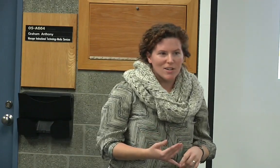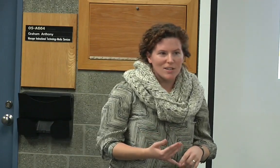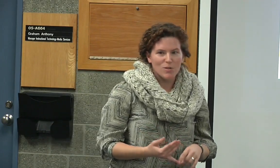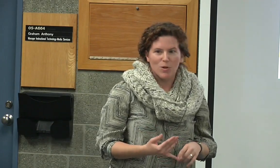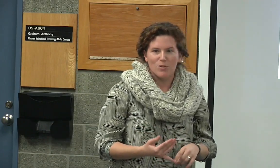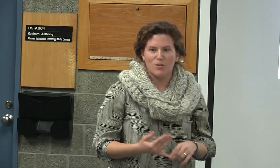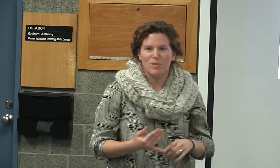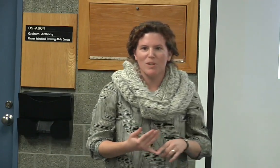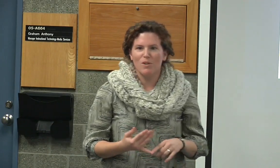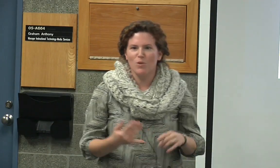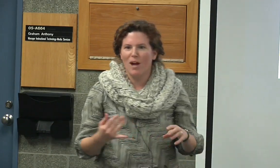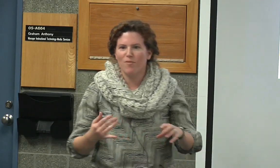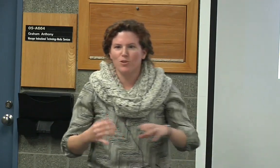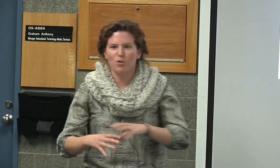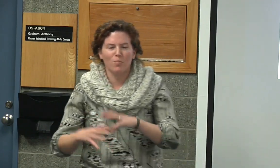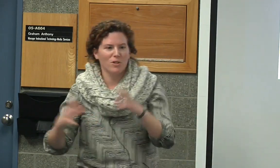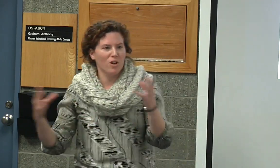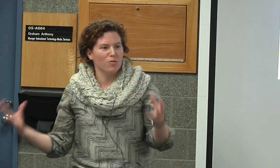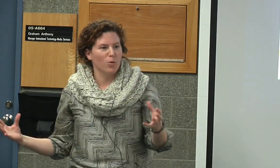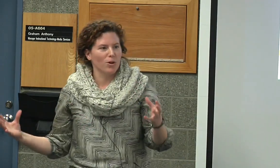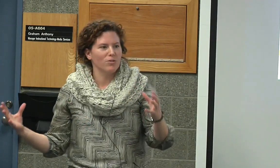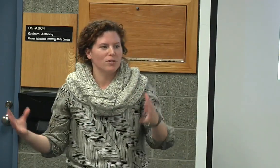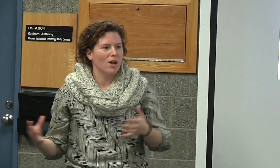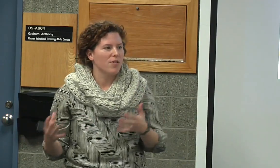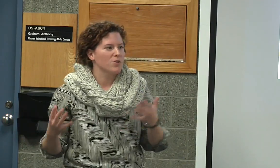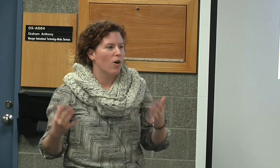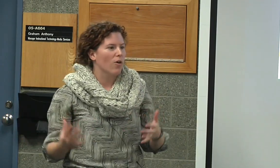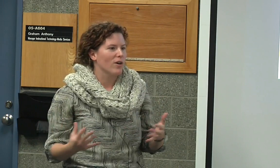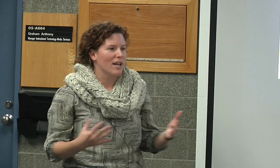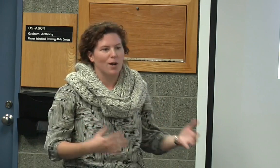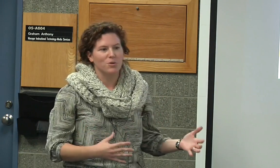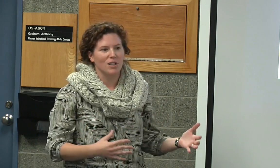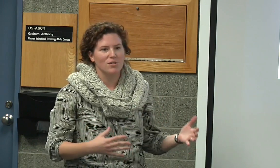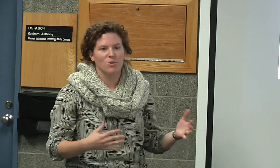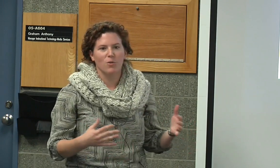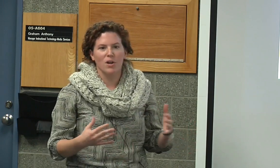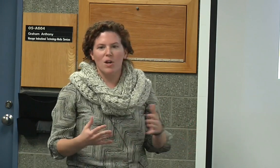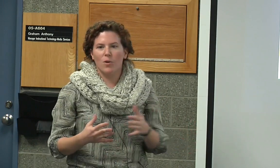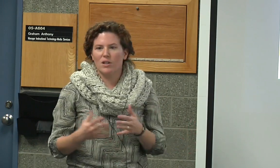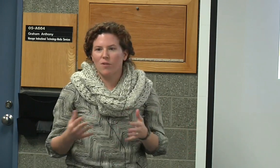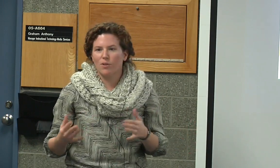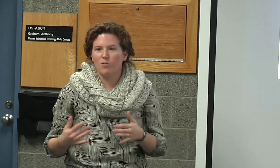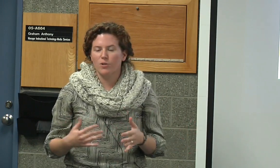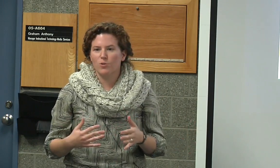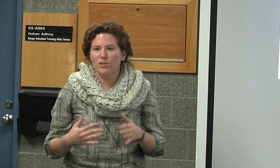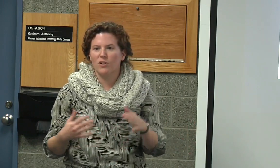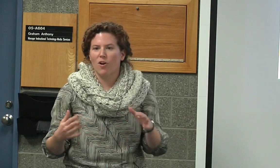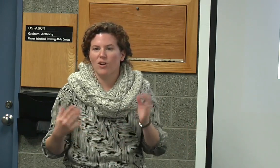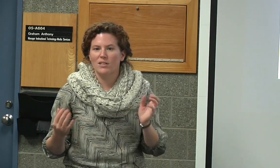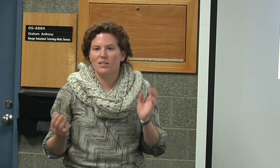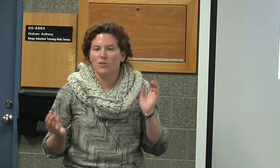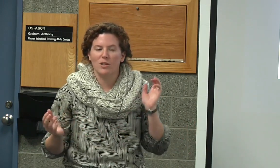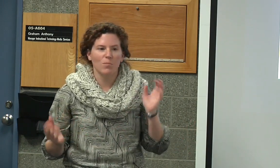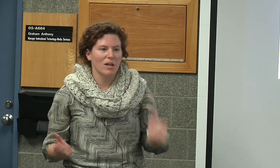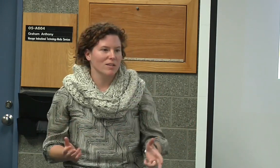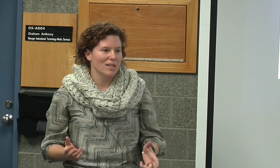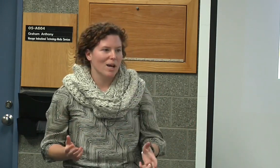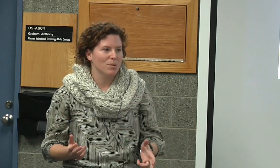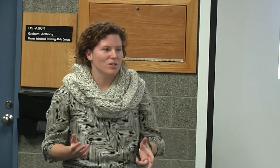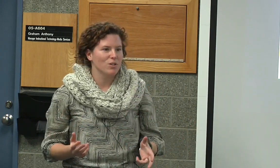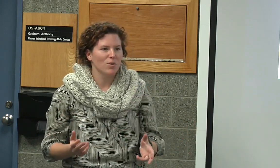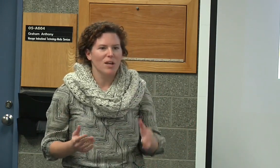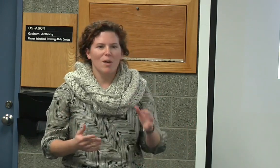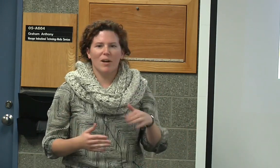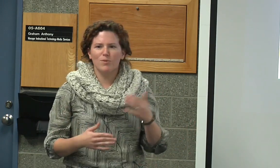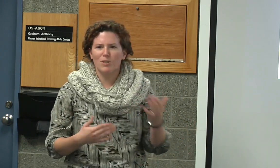case studies, right? So it doesn't mean that you have to do a ton of work. There's a lot that's already out there. So we're going to cover a lot of resources that already exist that you can immediately